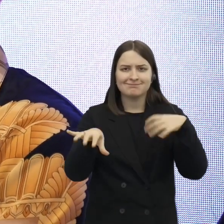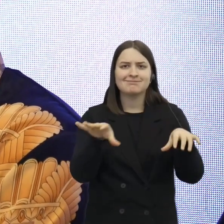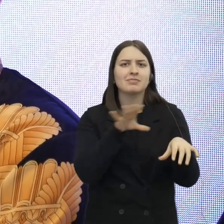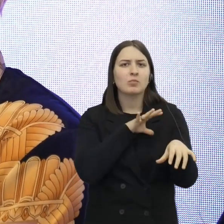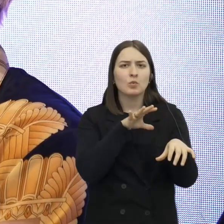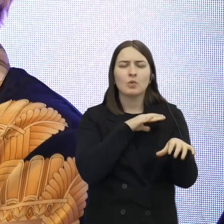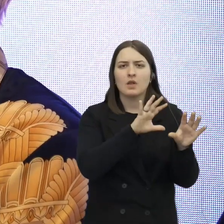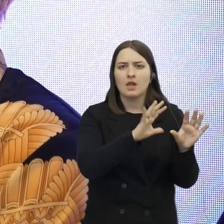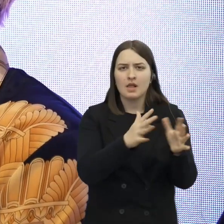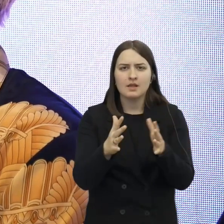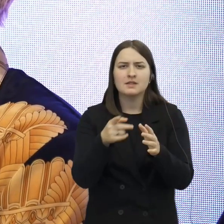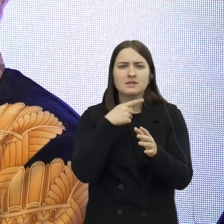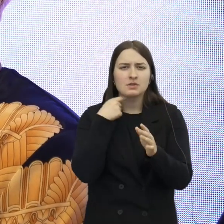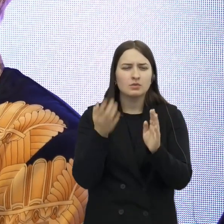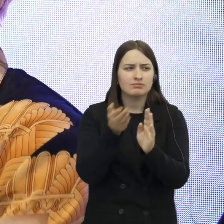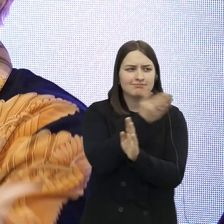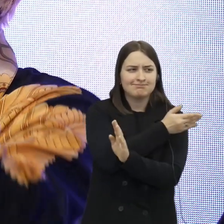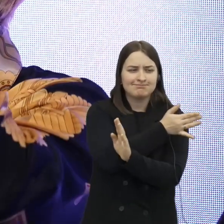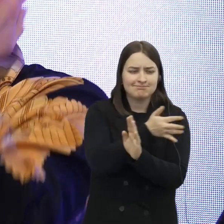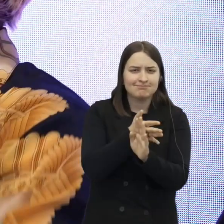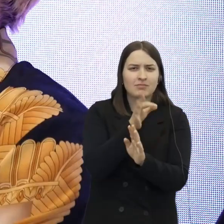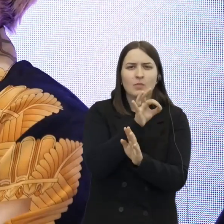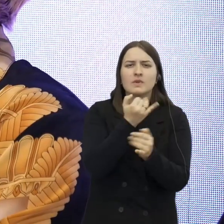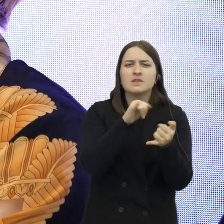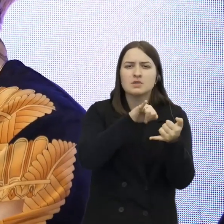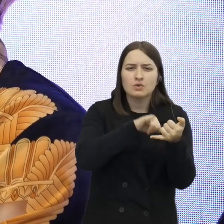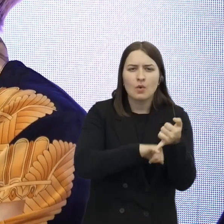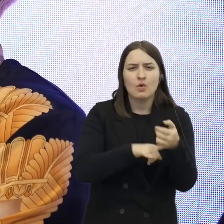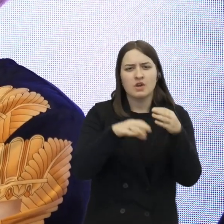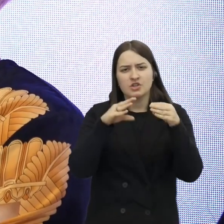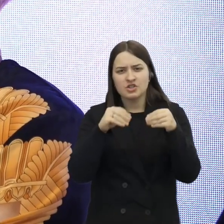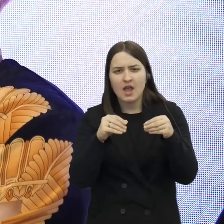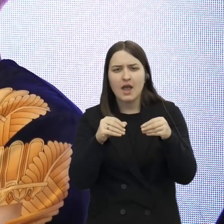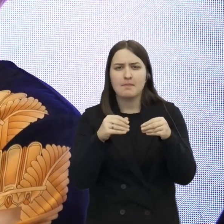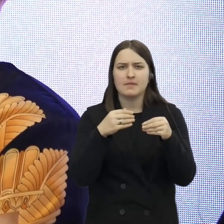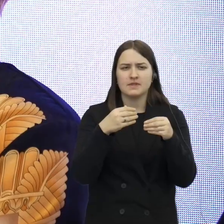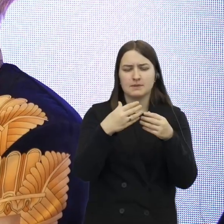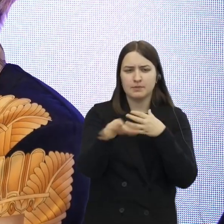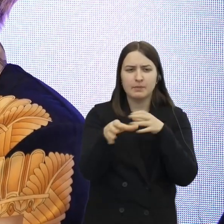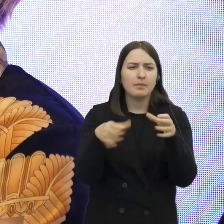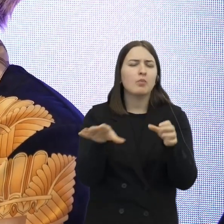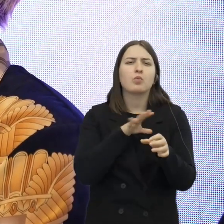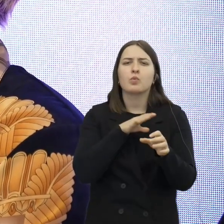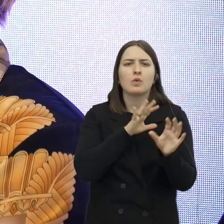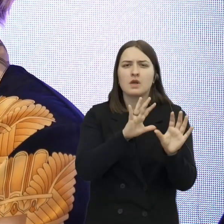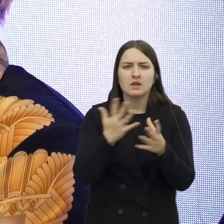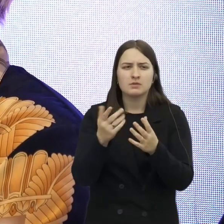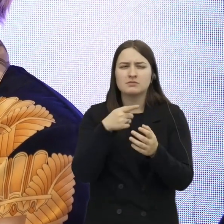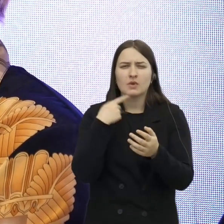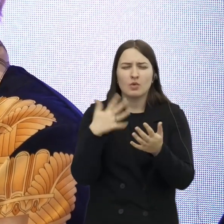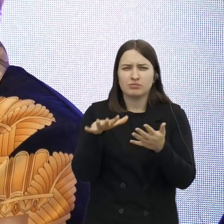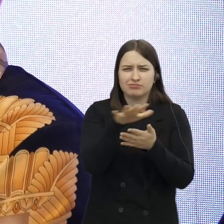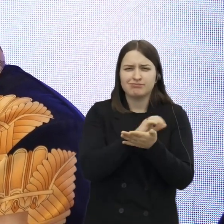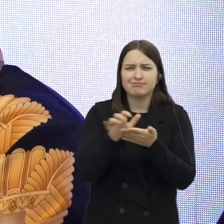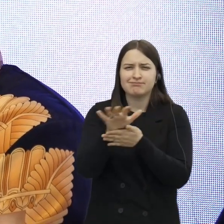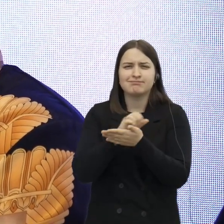wiped out by European colonialism. So it's kind of like, actually, it is a Vatican import that everything that does